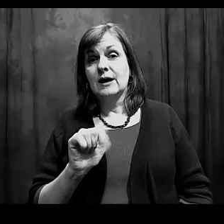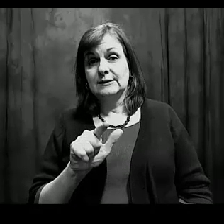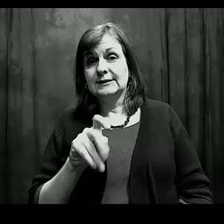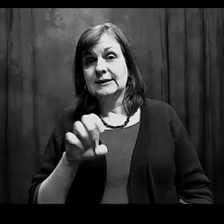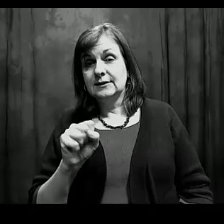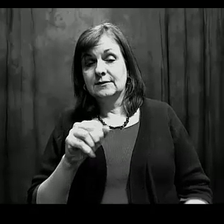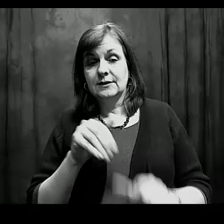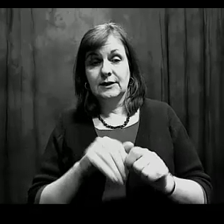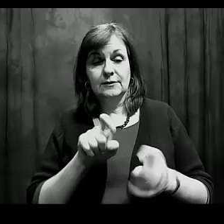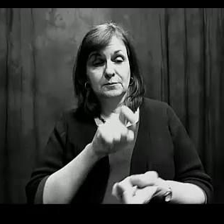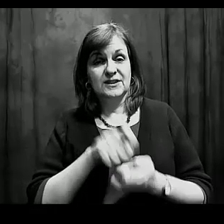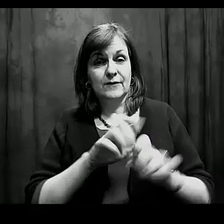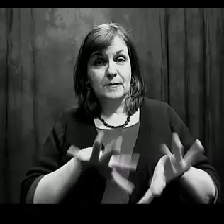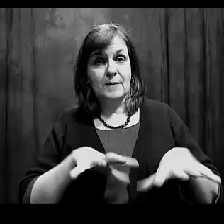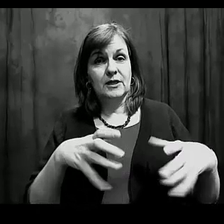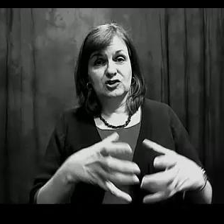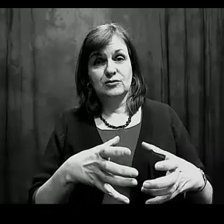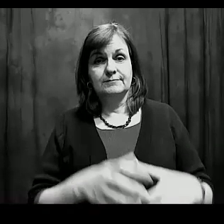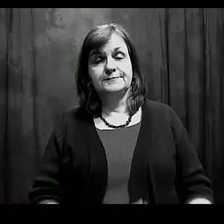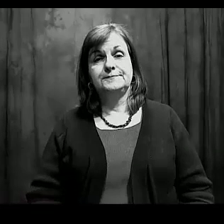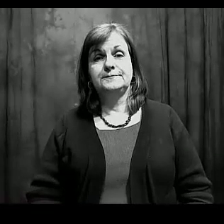in a population.